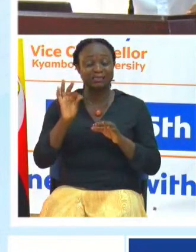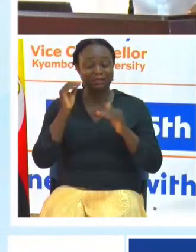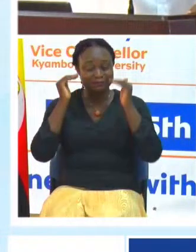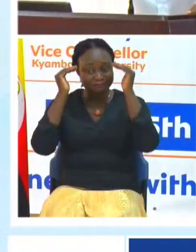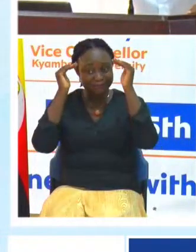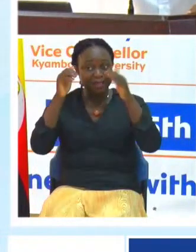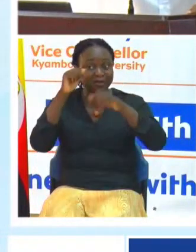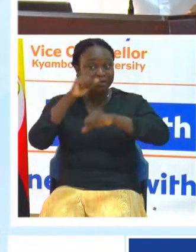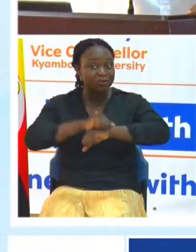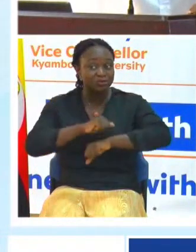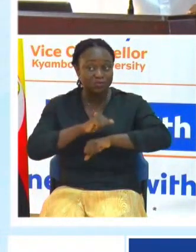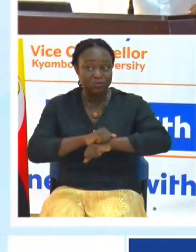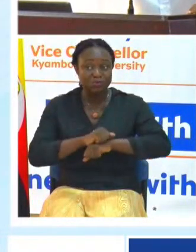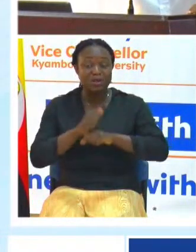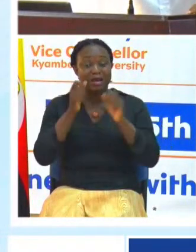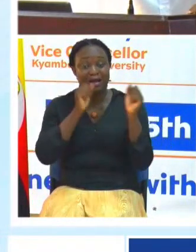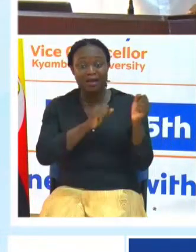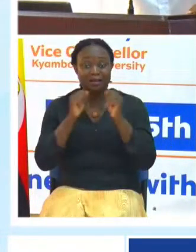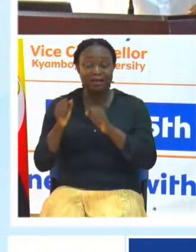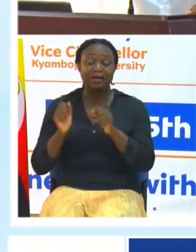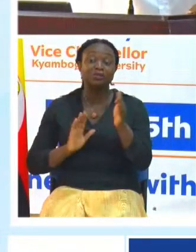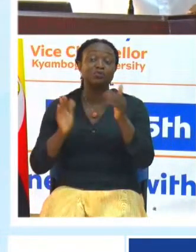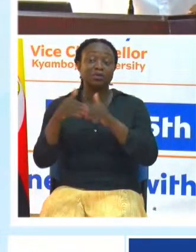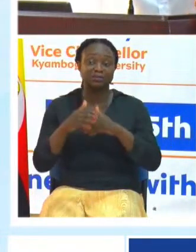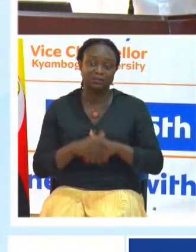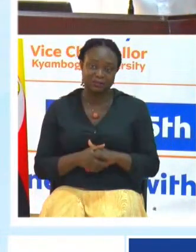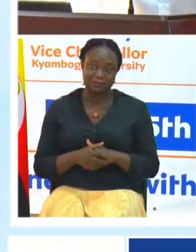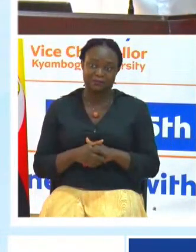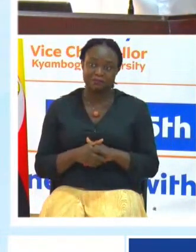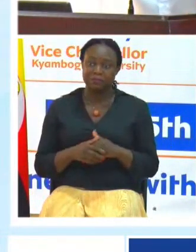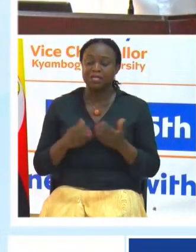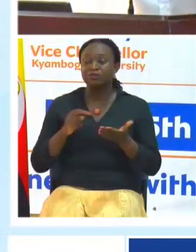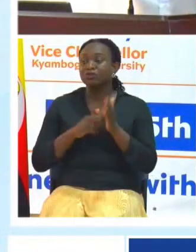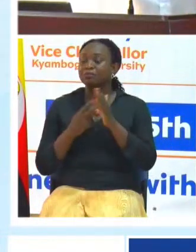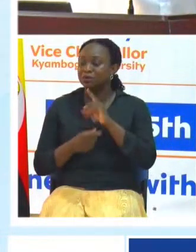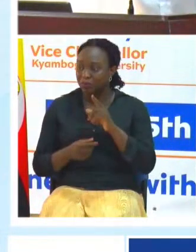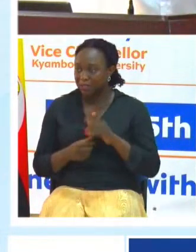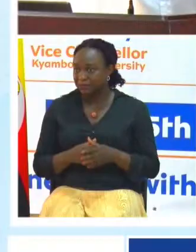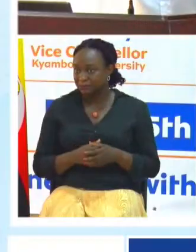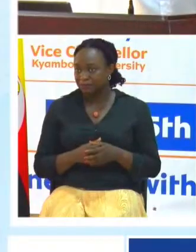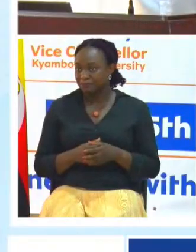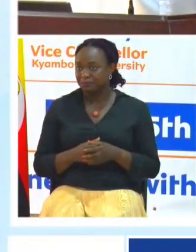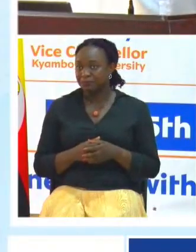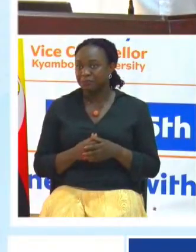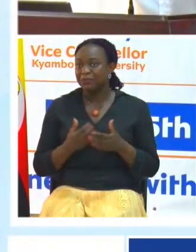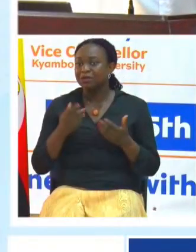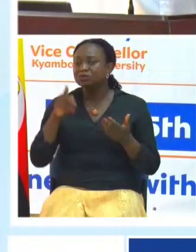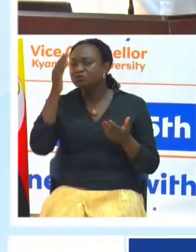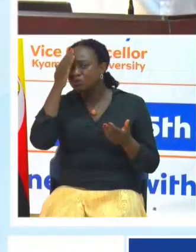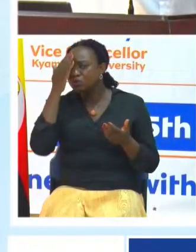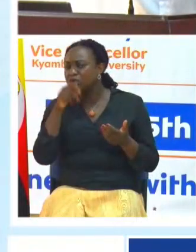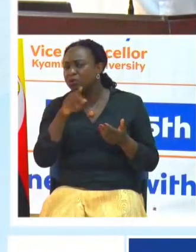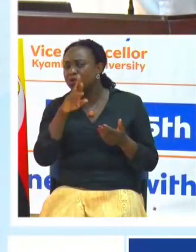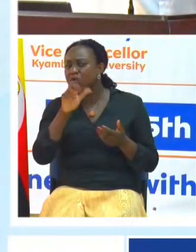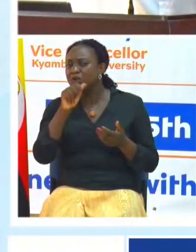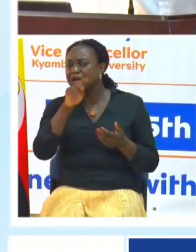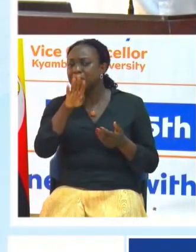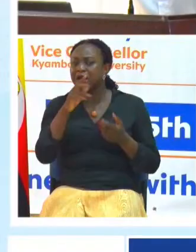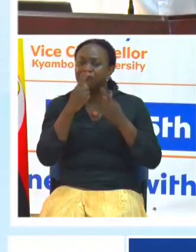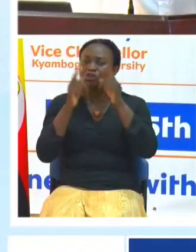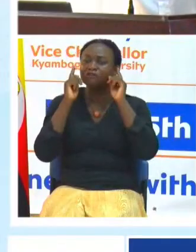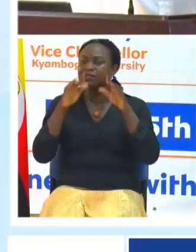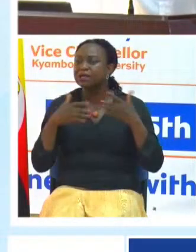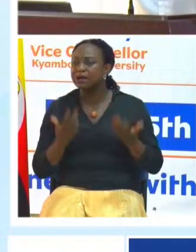and hence hard to get into school. Meaning, what do I mean? How do you even get to know the acceptance rate of the